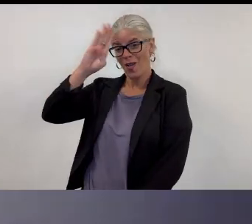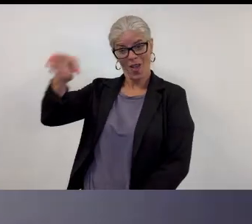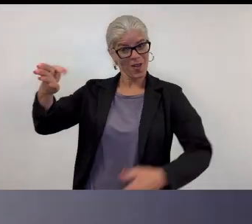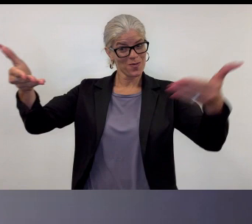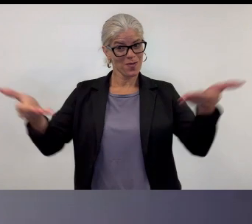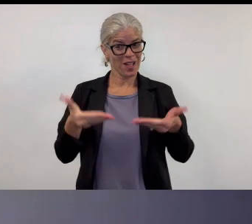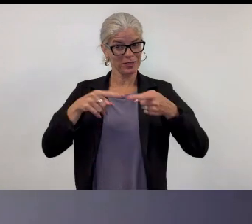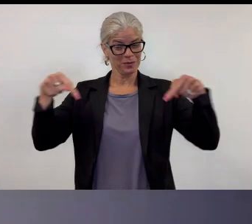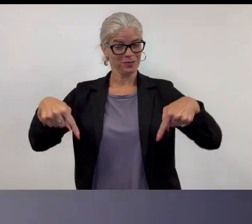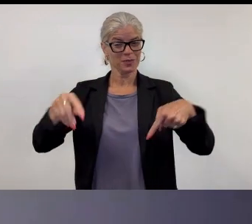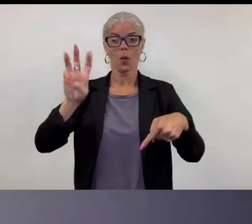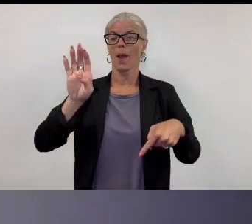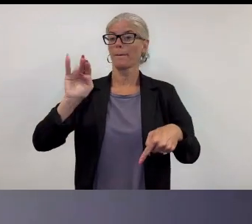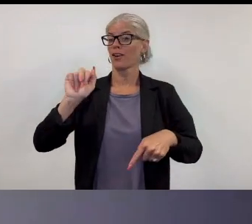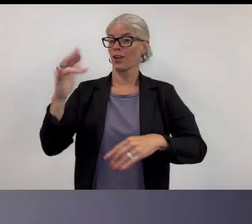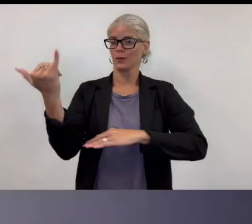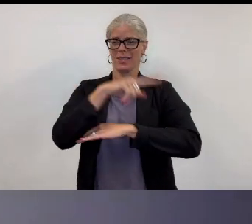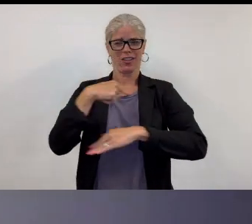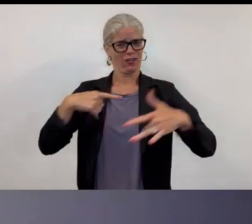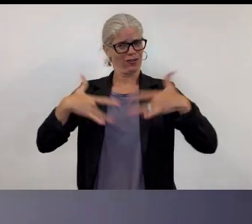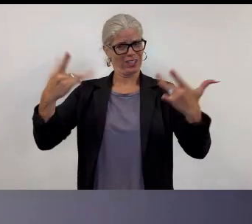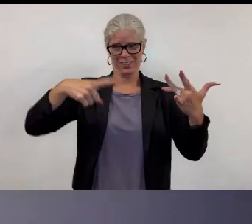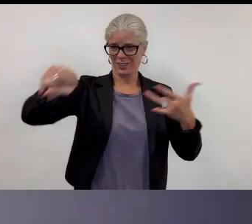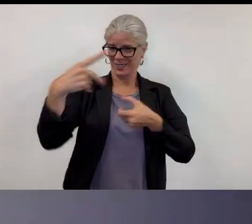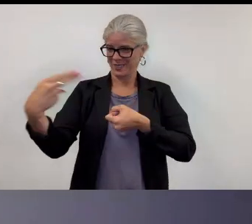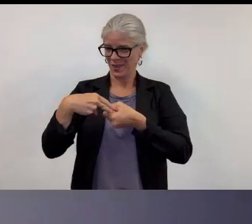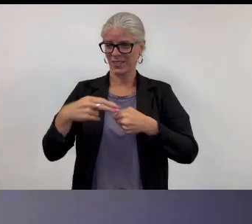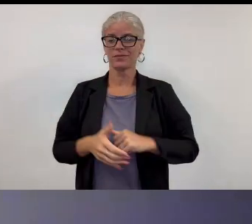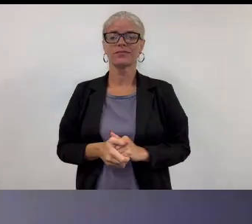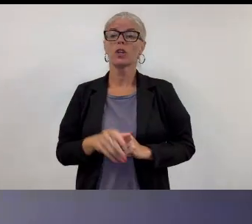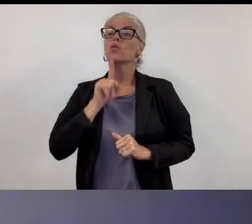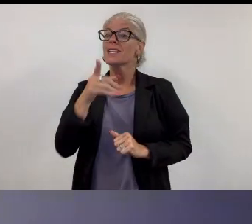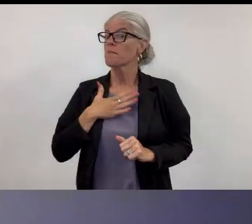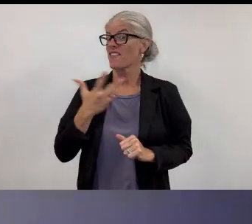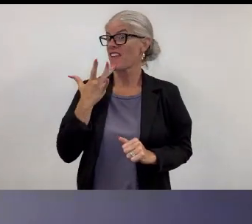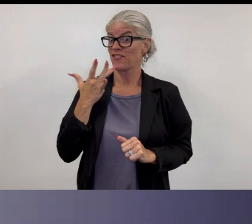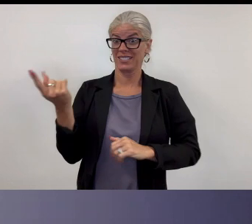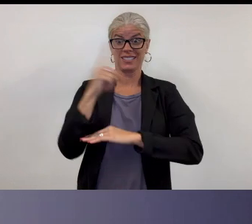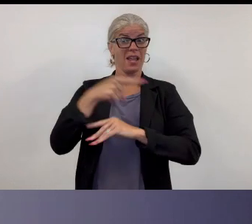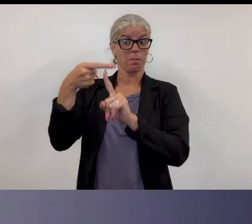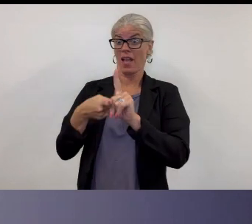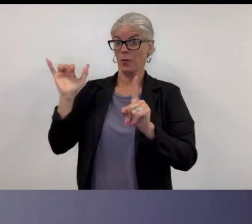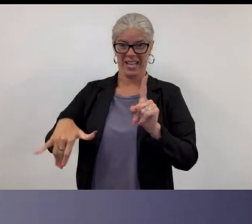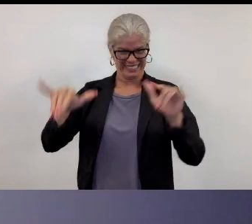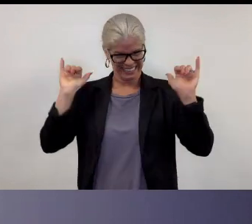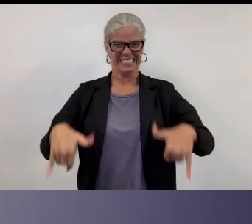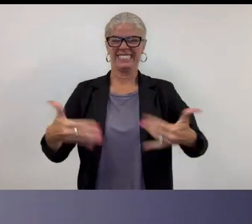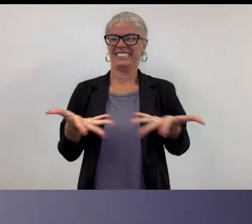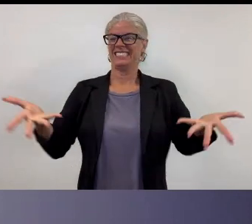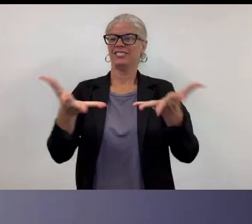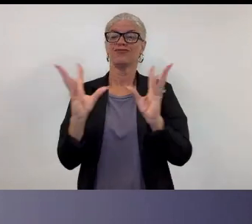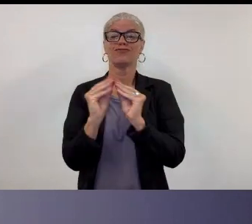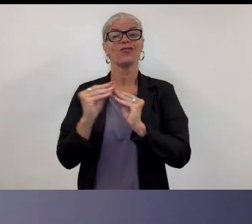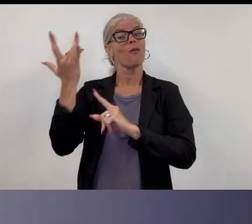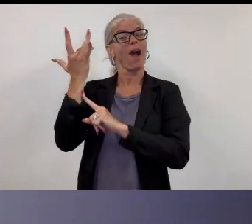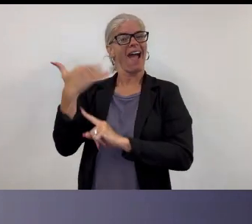Hello and welcome to the webinar today. We're so happy to have you with us. This is always my favorite day of the month, is having these webinars because we